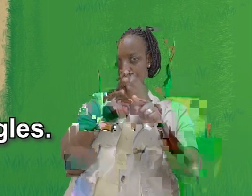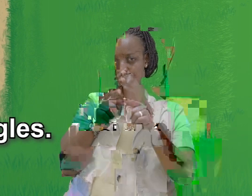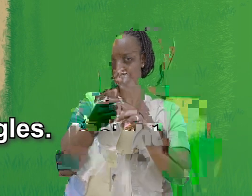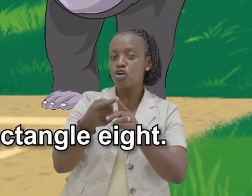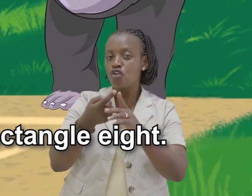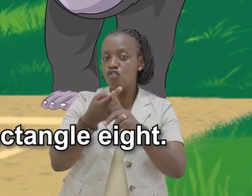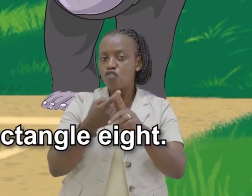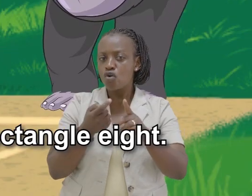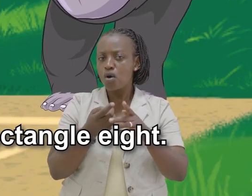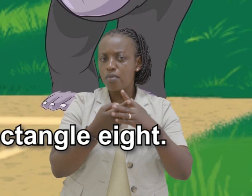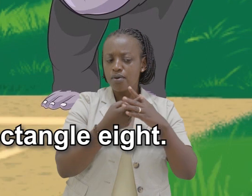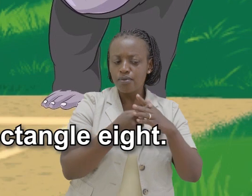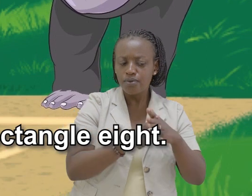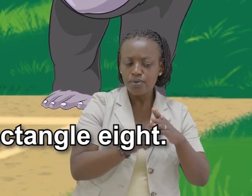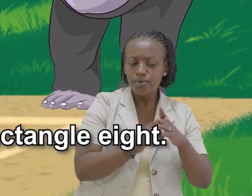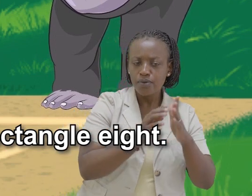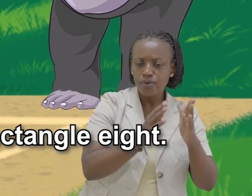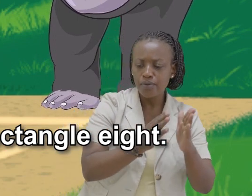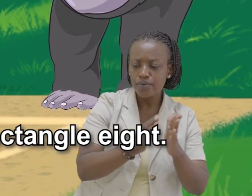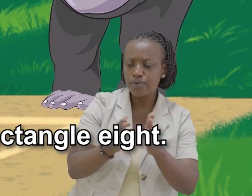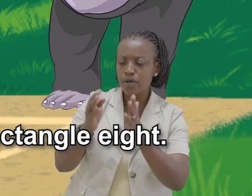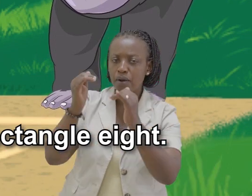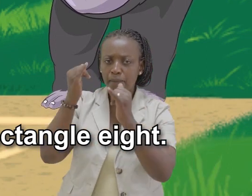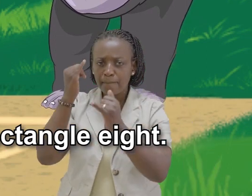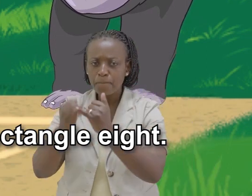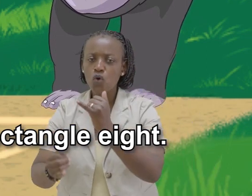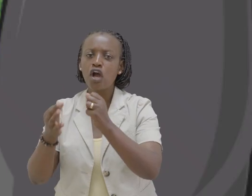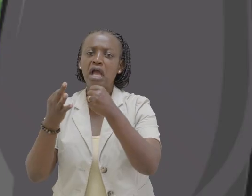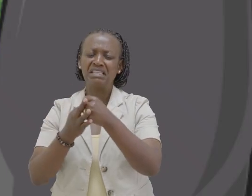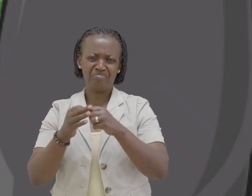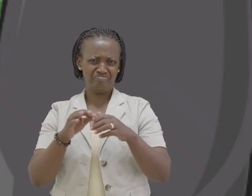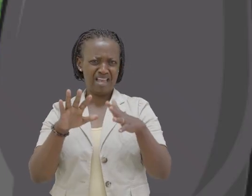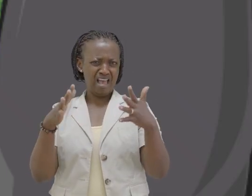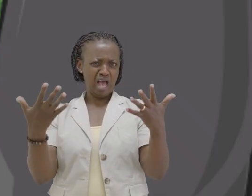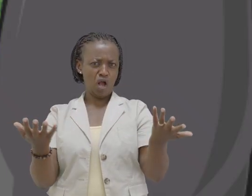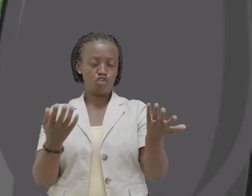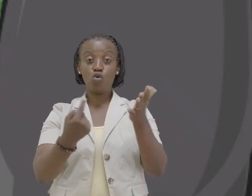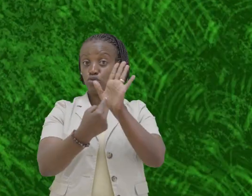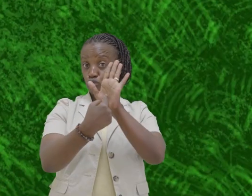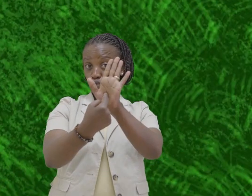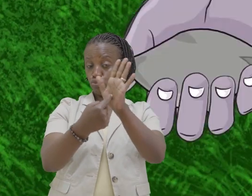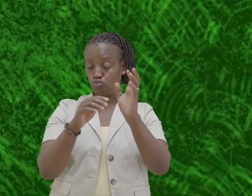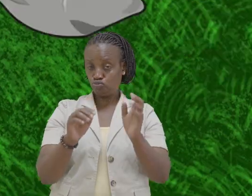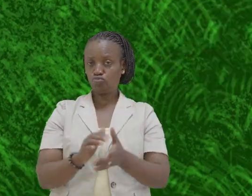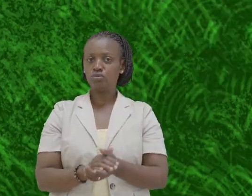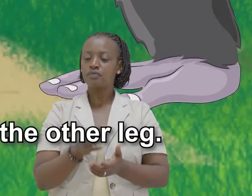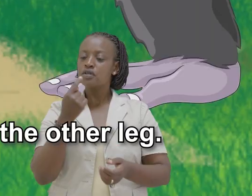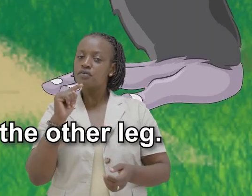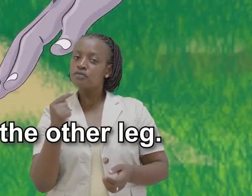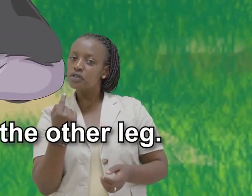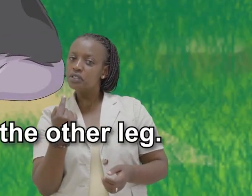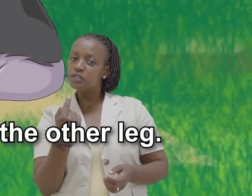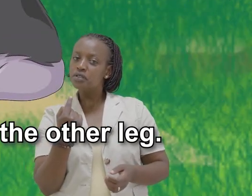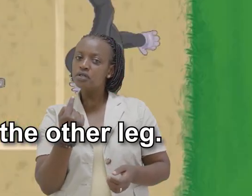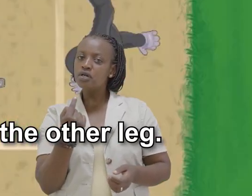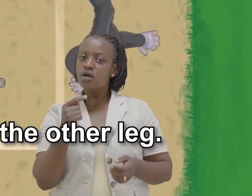And move from rectangle to rectangle up to rectangle 8. How? Okay, let me show you.